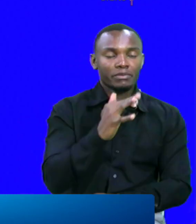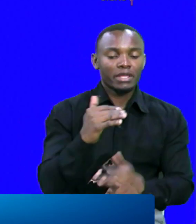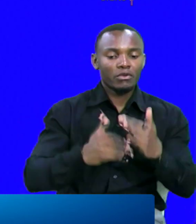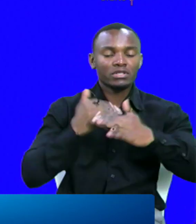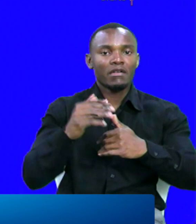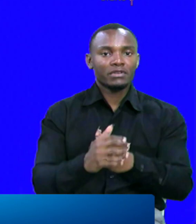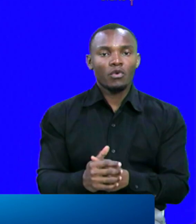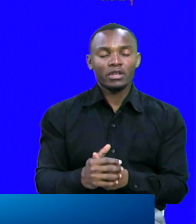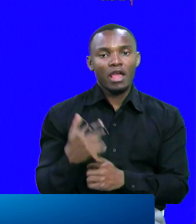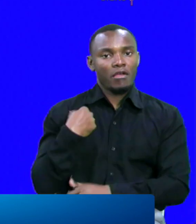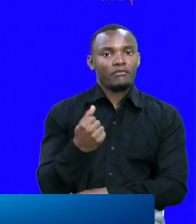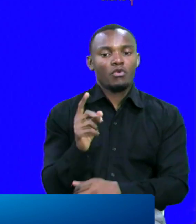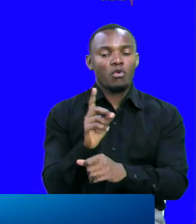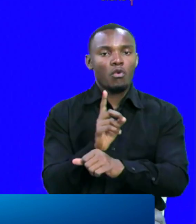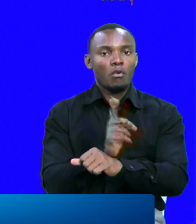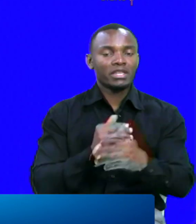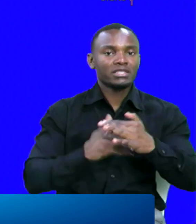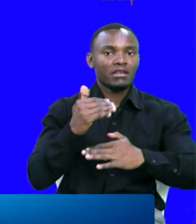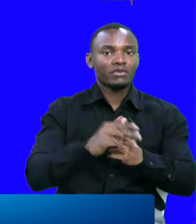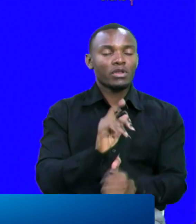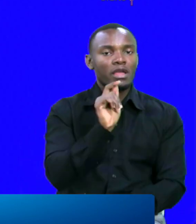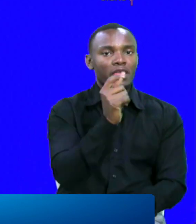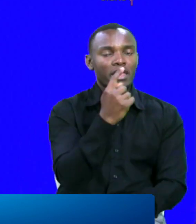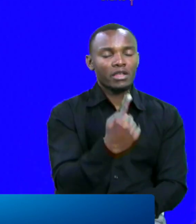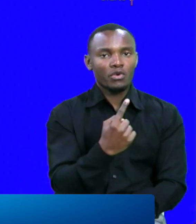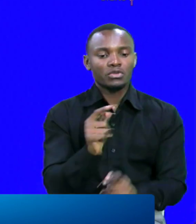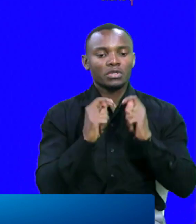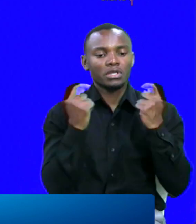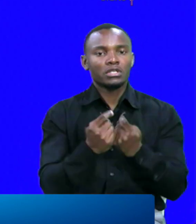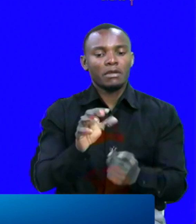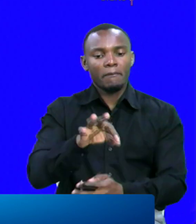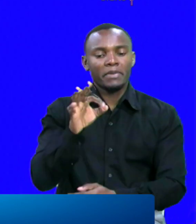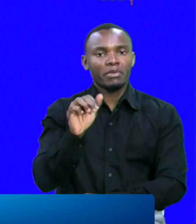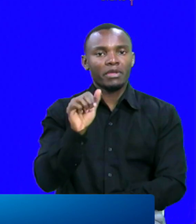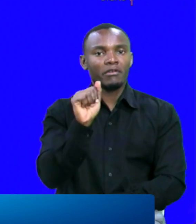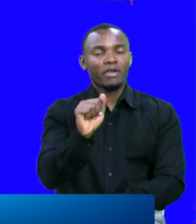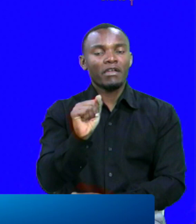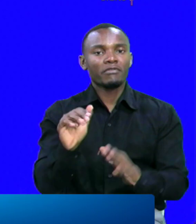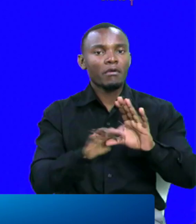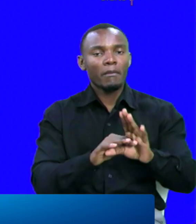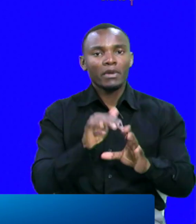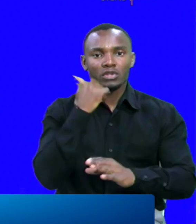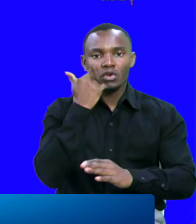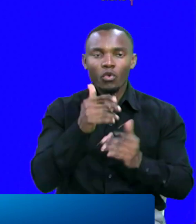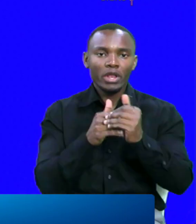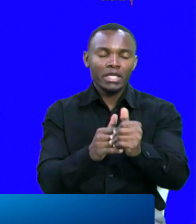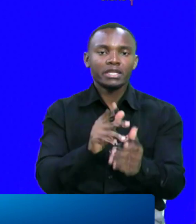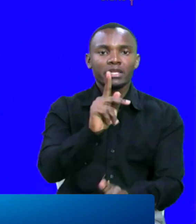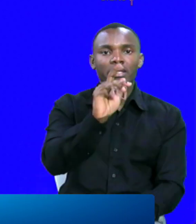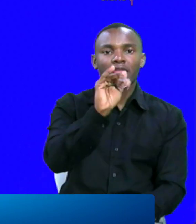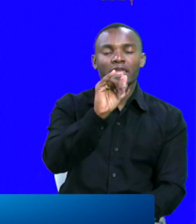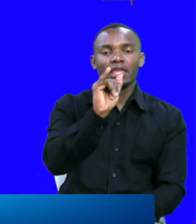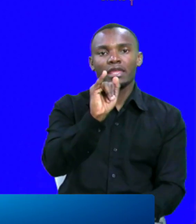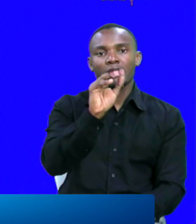briefing came barely minutes after his Kenya Kwanza side unveiled its team of 5 negotiators that will be led by National